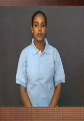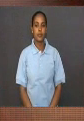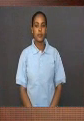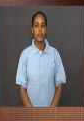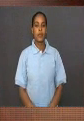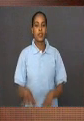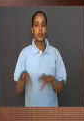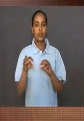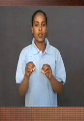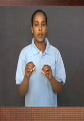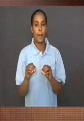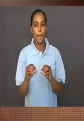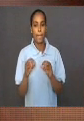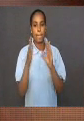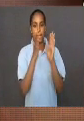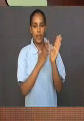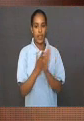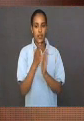Students, let's get ready.